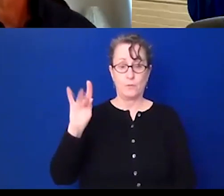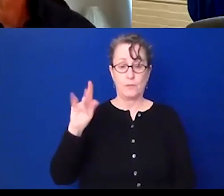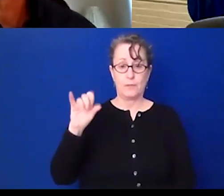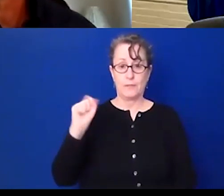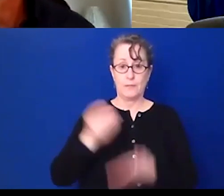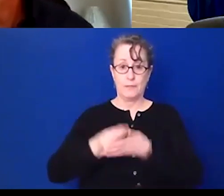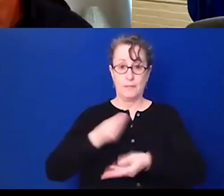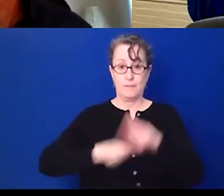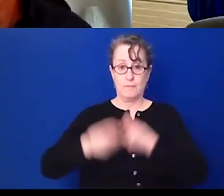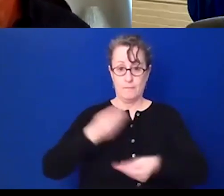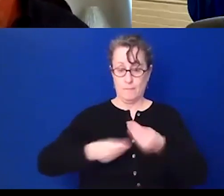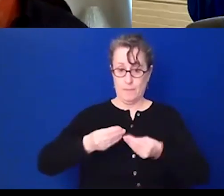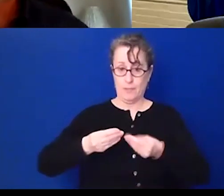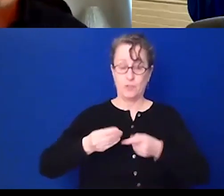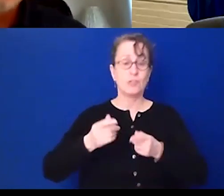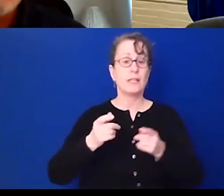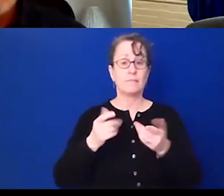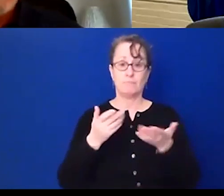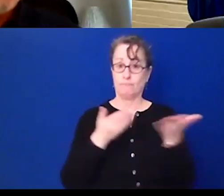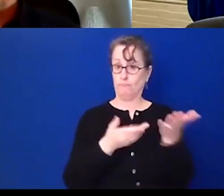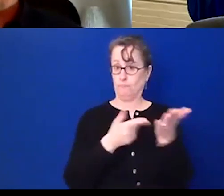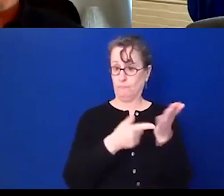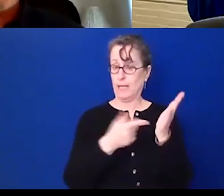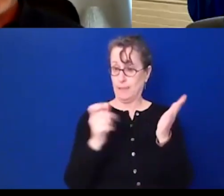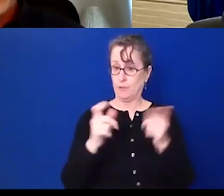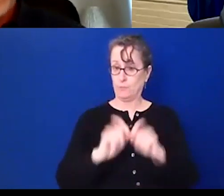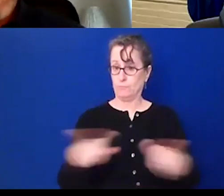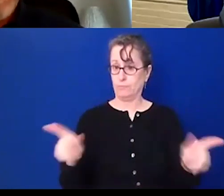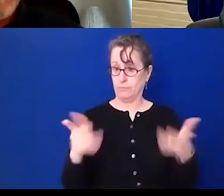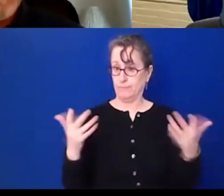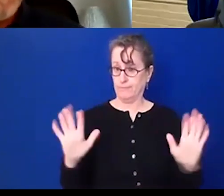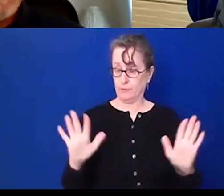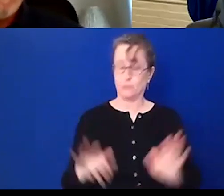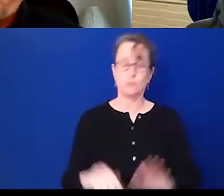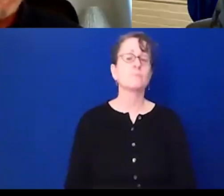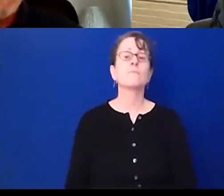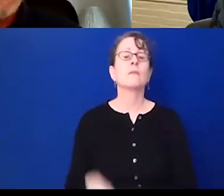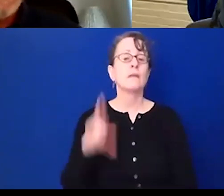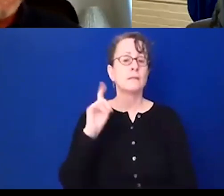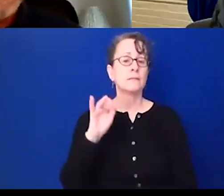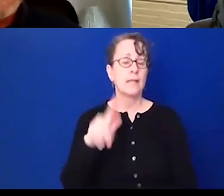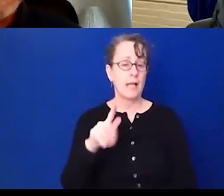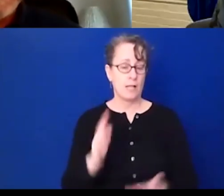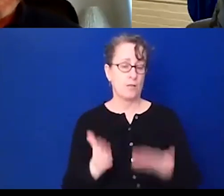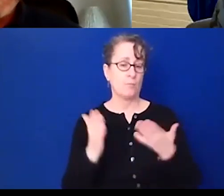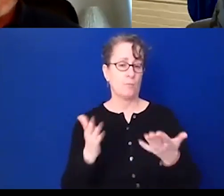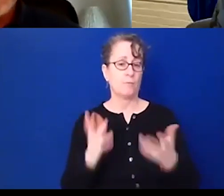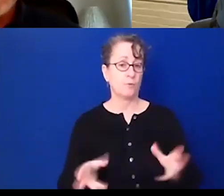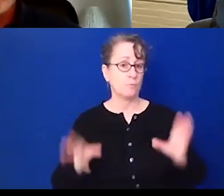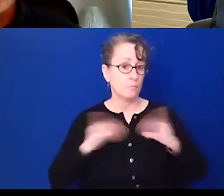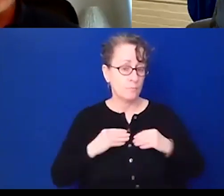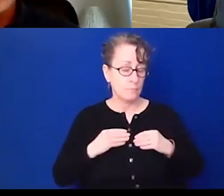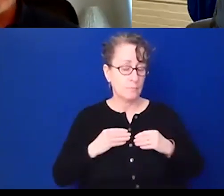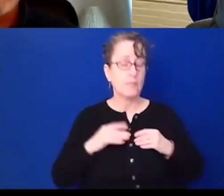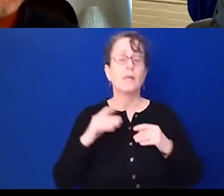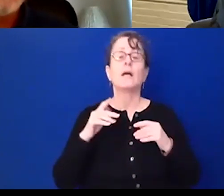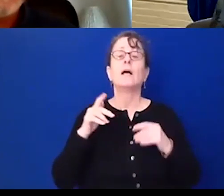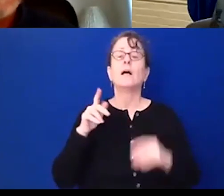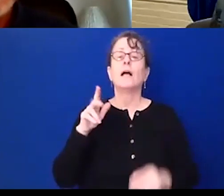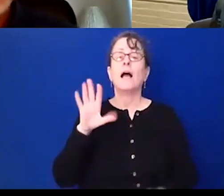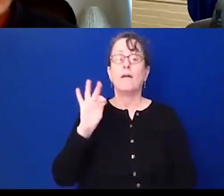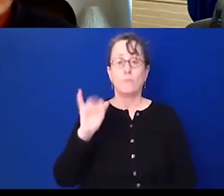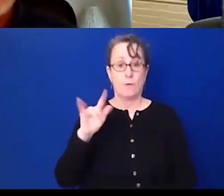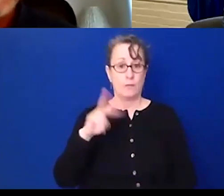presented. Thank you, Daniel. Daniel has moved to adopt the FY22 utilities fund budget